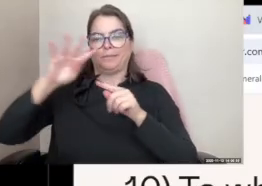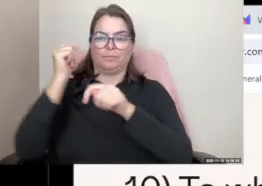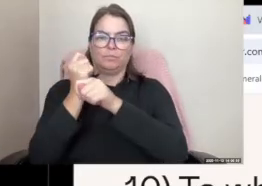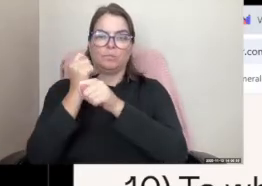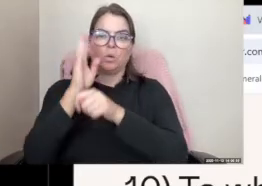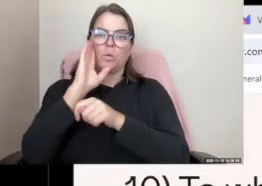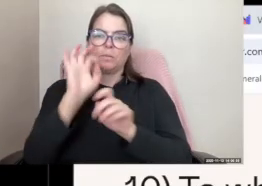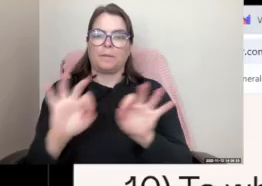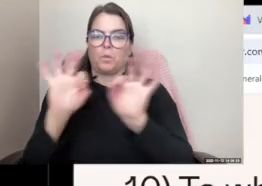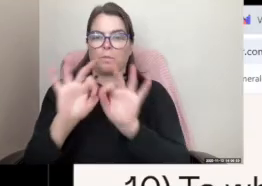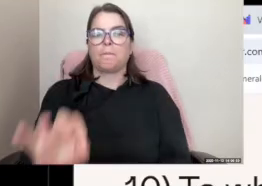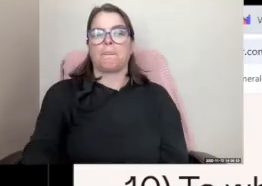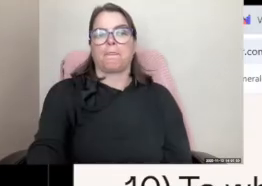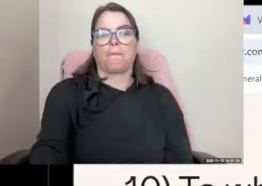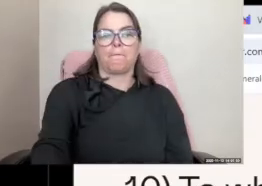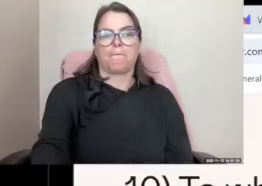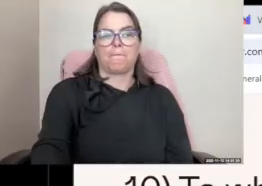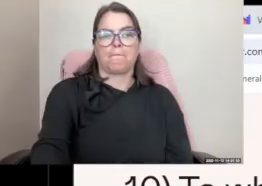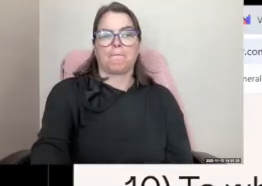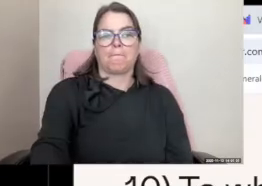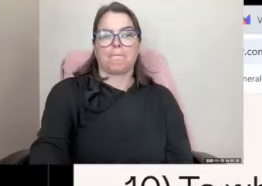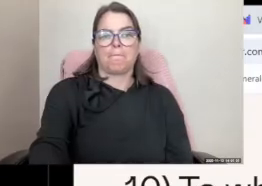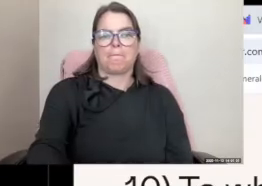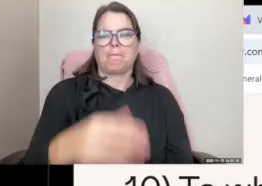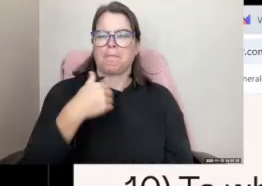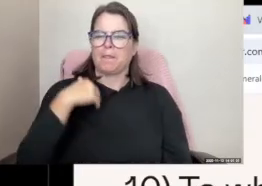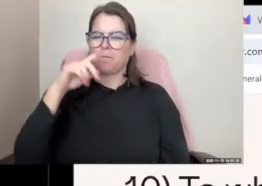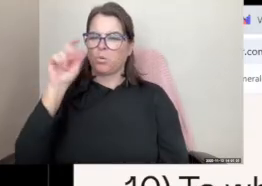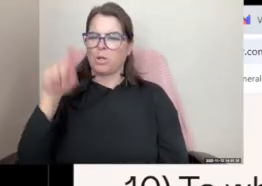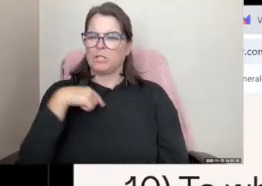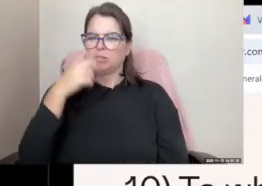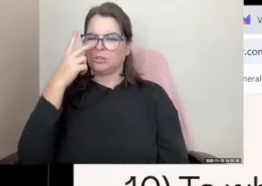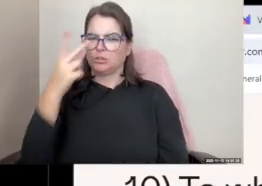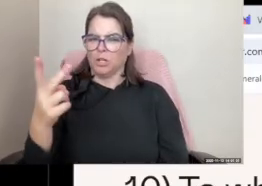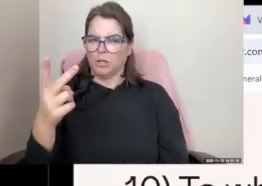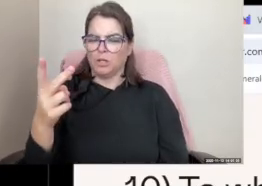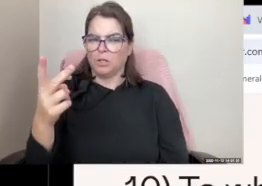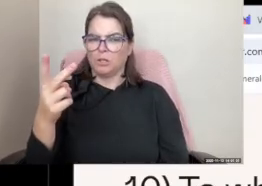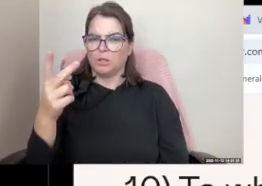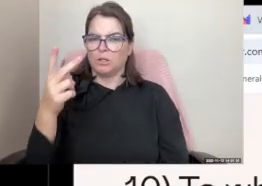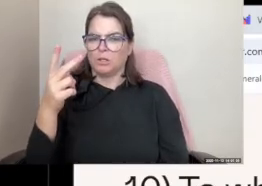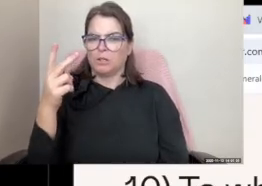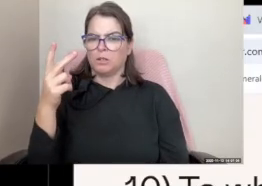on the communities that are the areas that are at high impact due to these higher emission